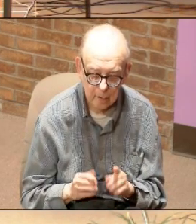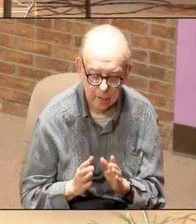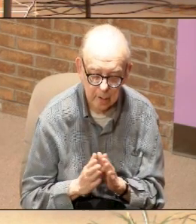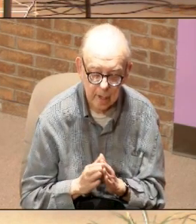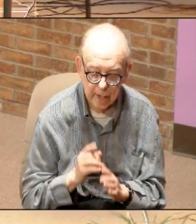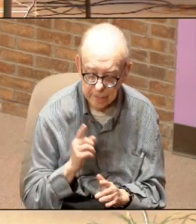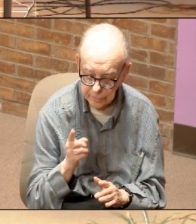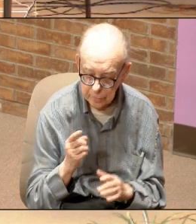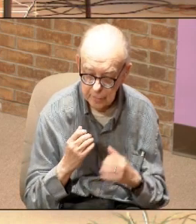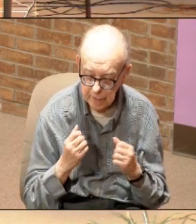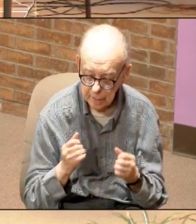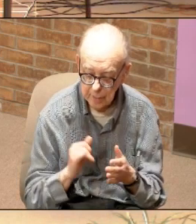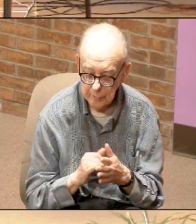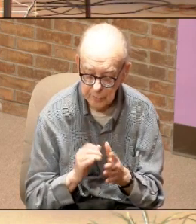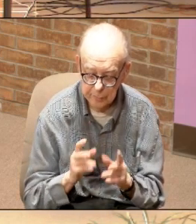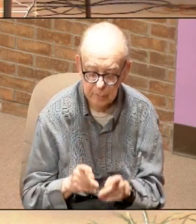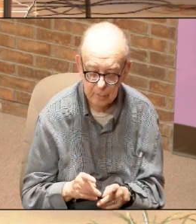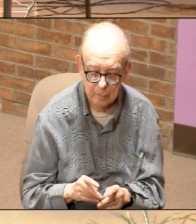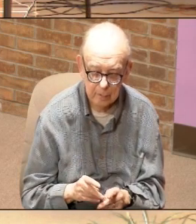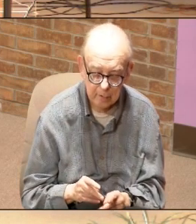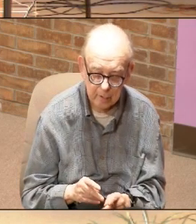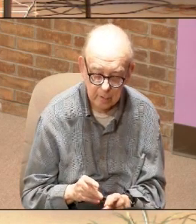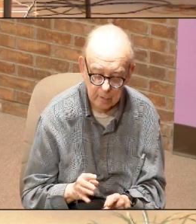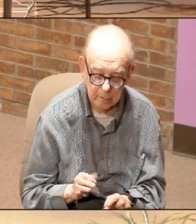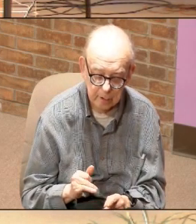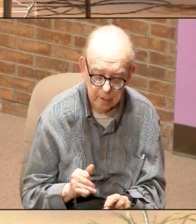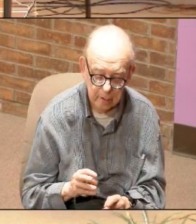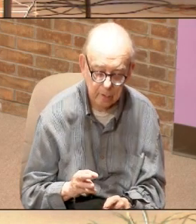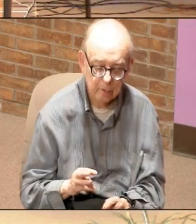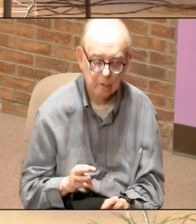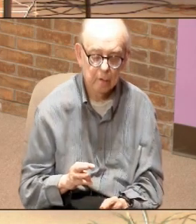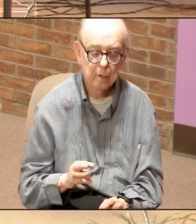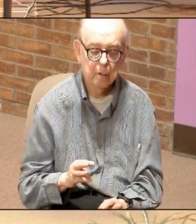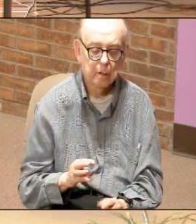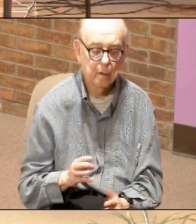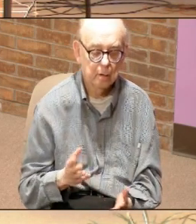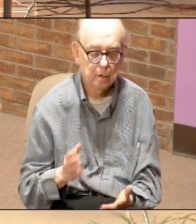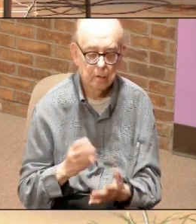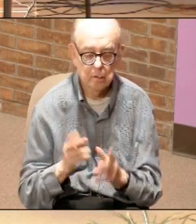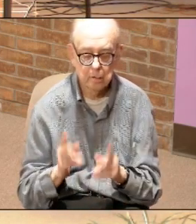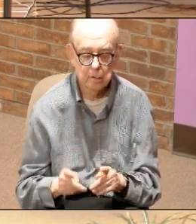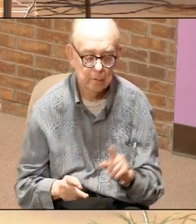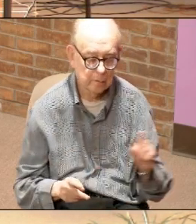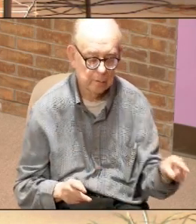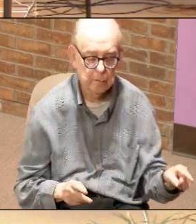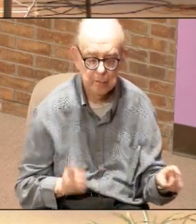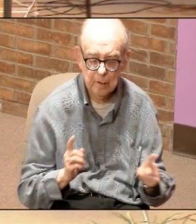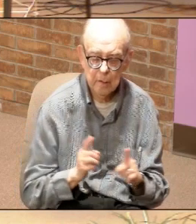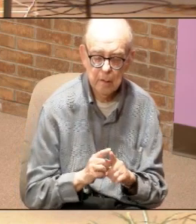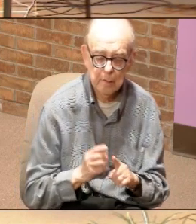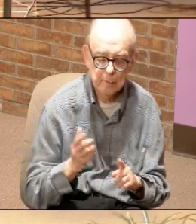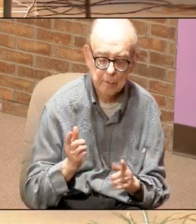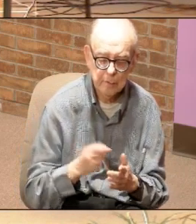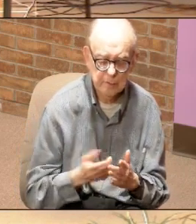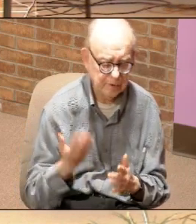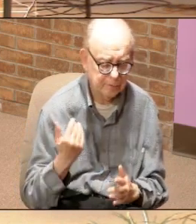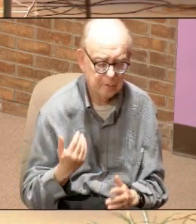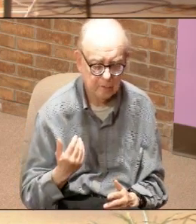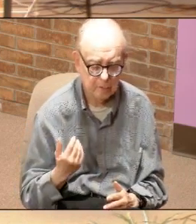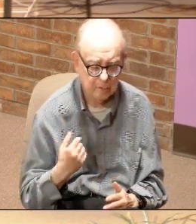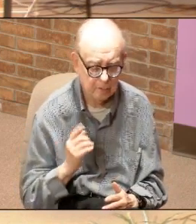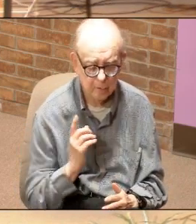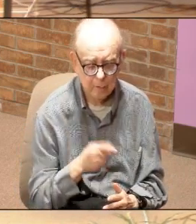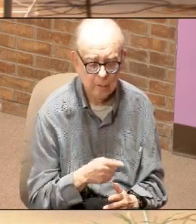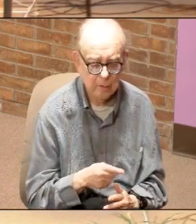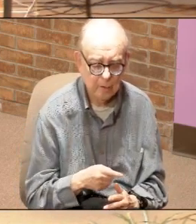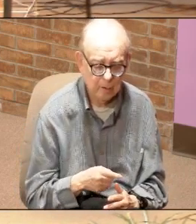you to heal them. And by the way, there's somebody else over here that we met about 3 weeks ago, and I'm going to